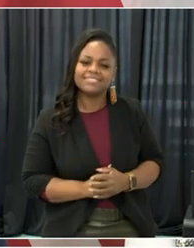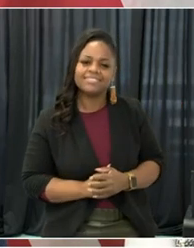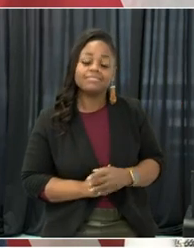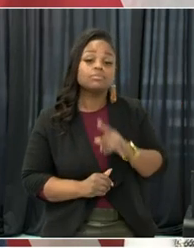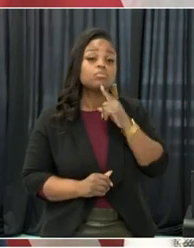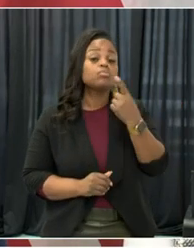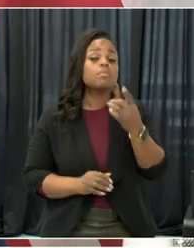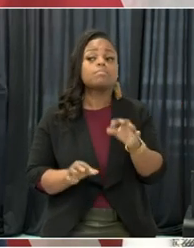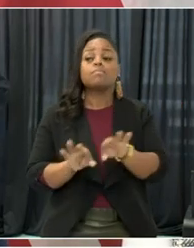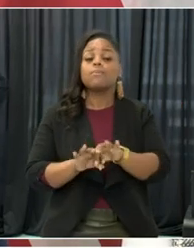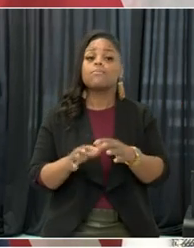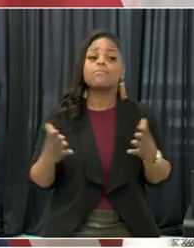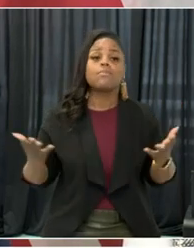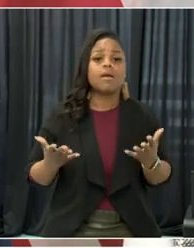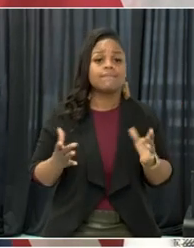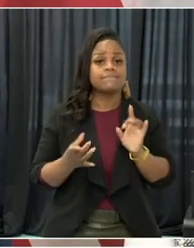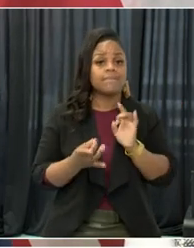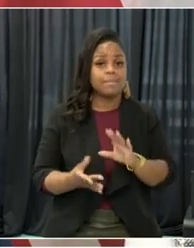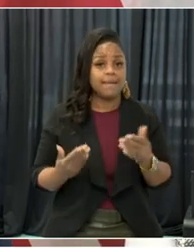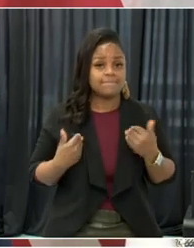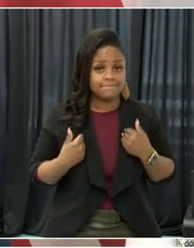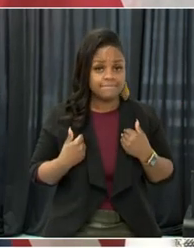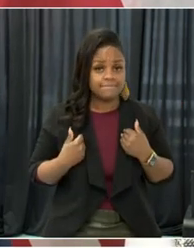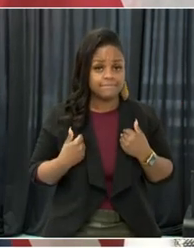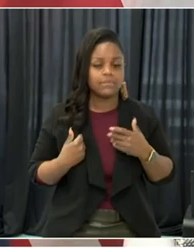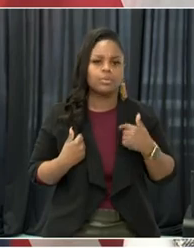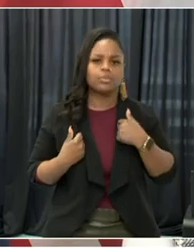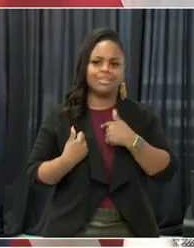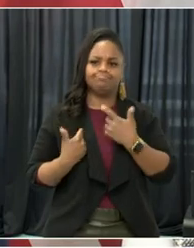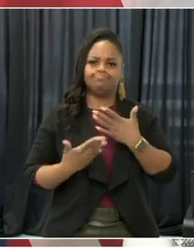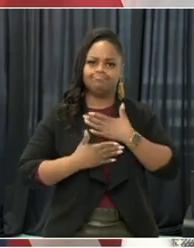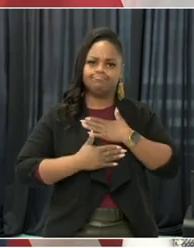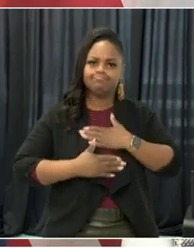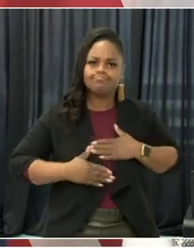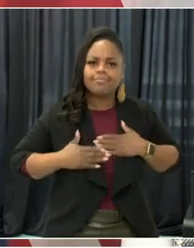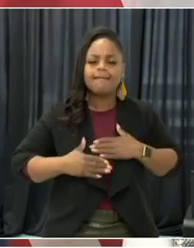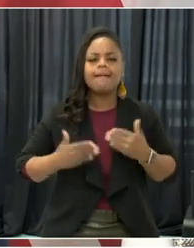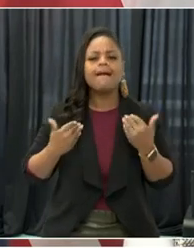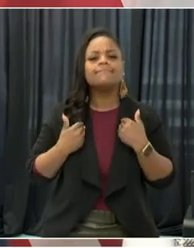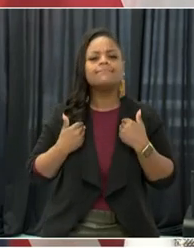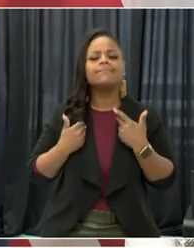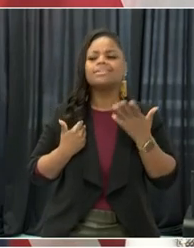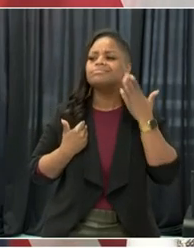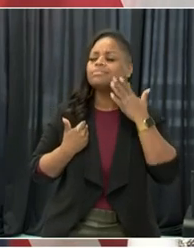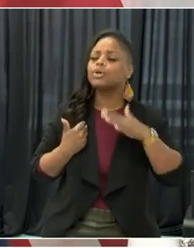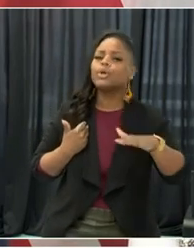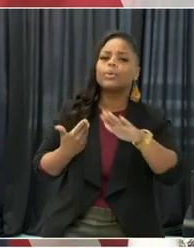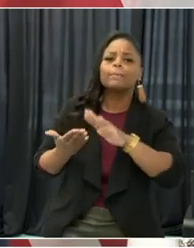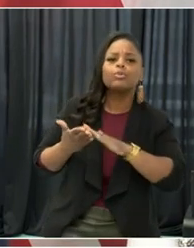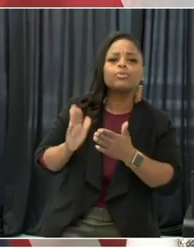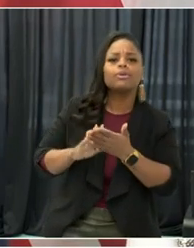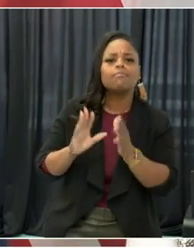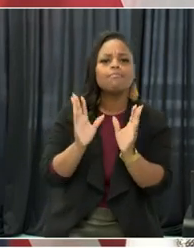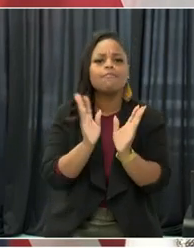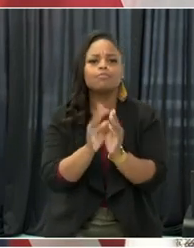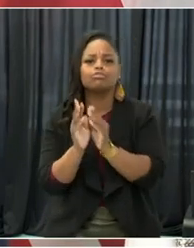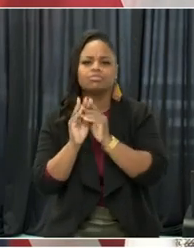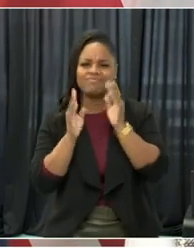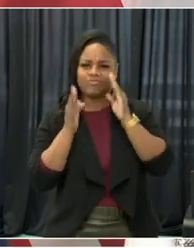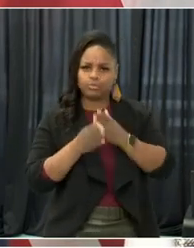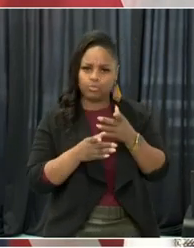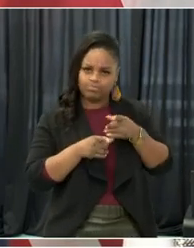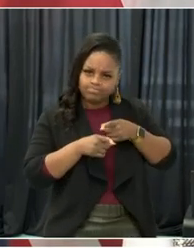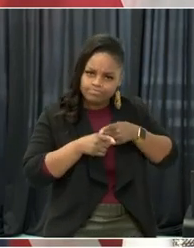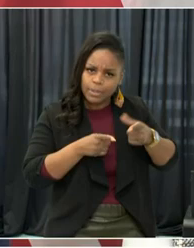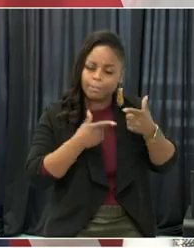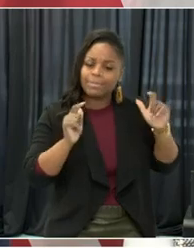of feedback that I got was they appreciate having a citywide meeting that is focused on some big level